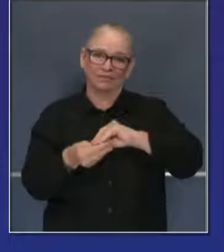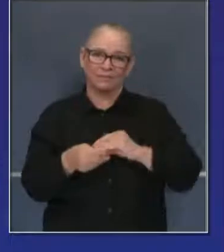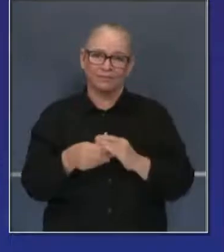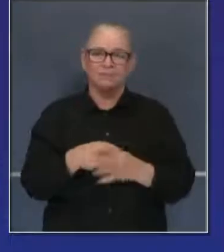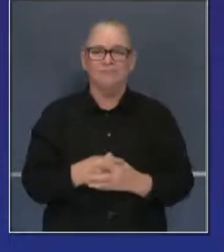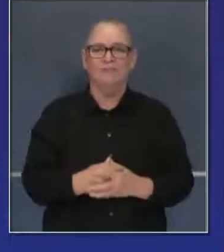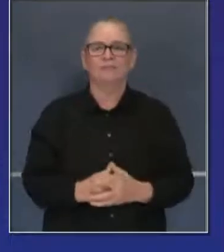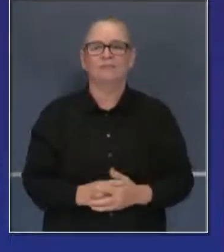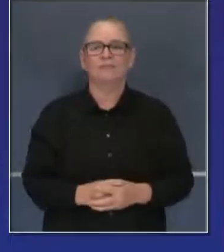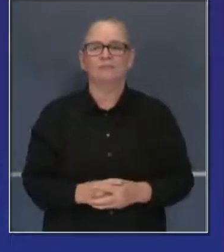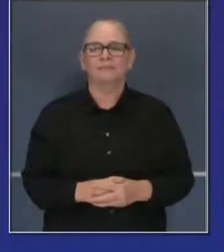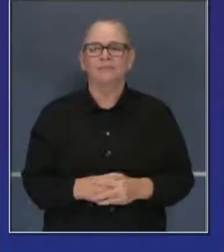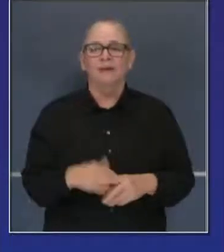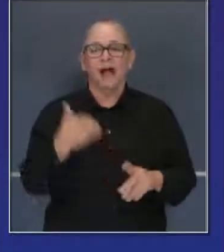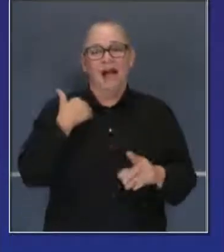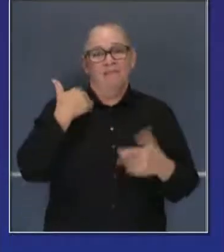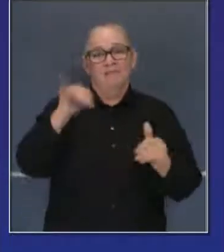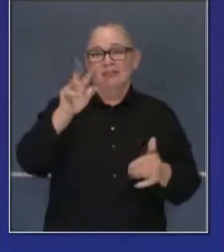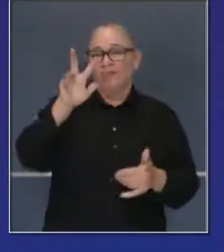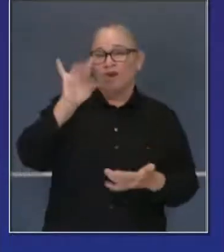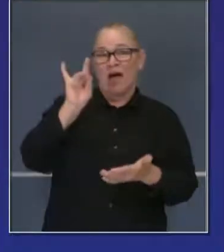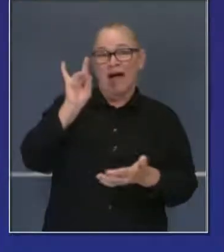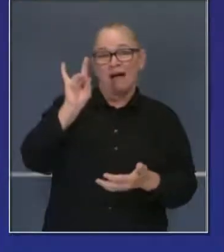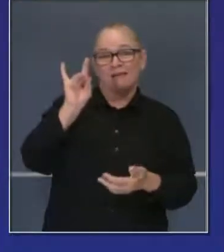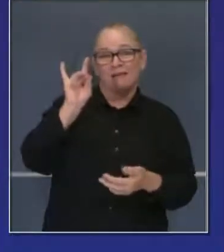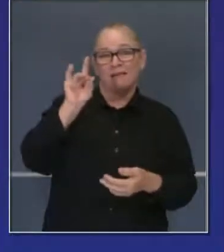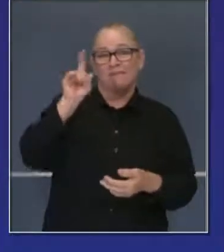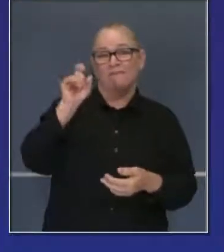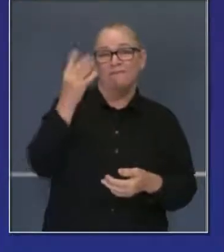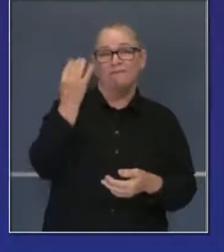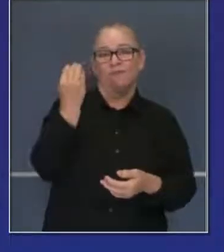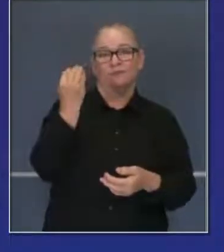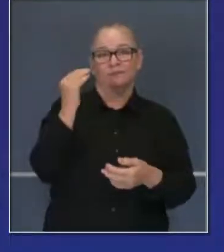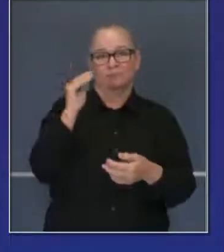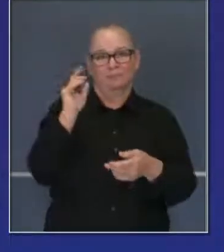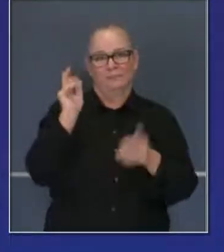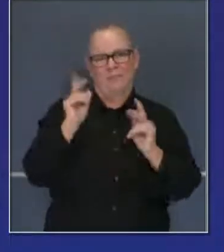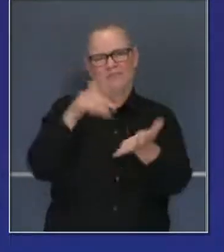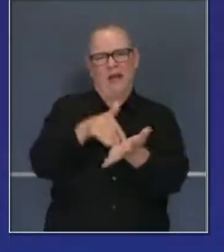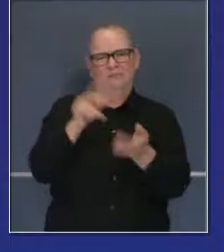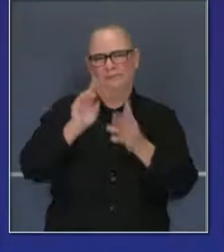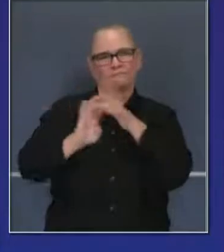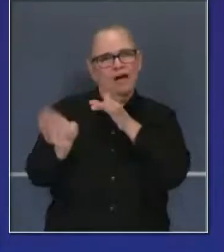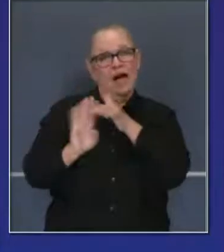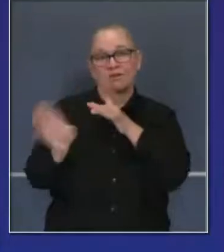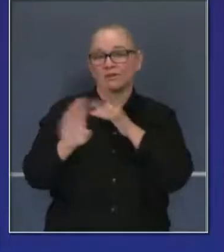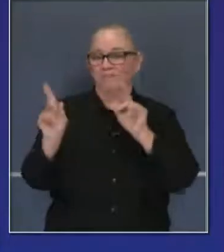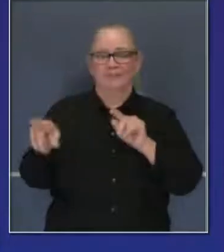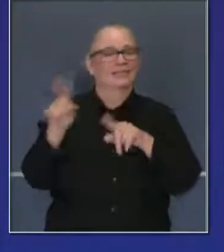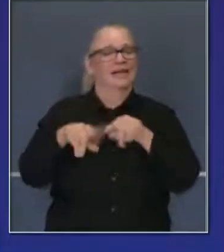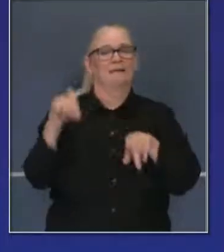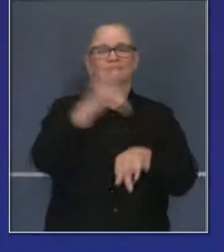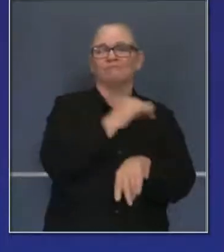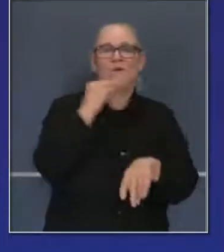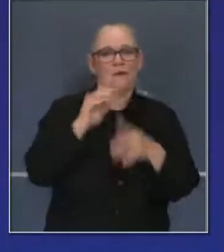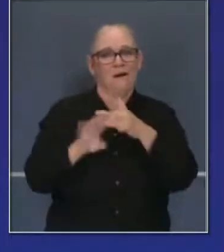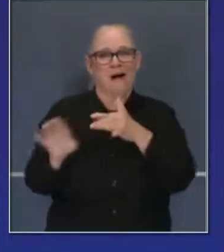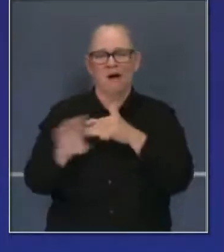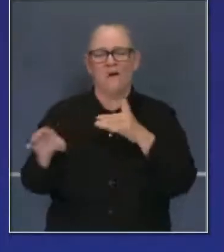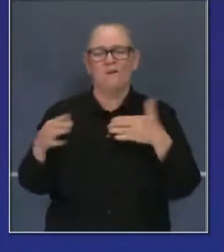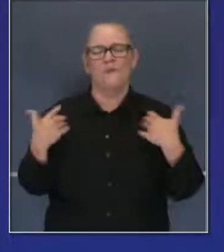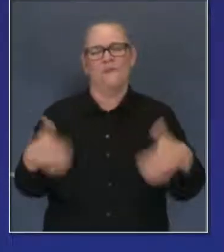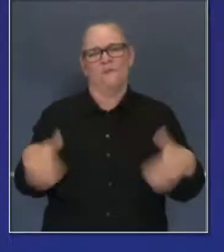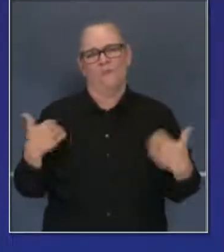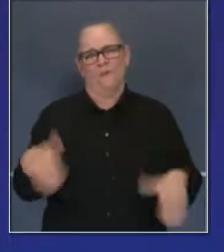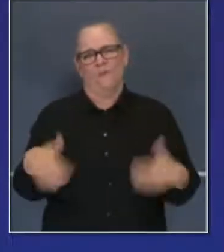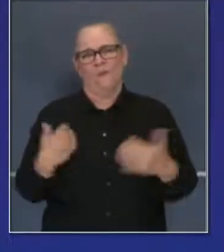complexes. We still have 38,000 plus people that have been evacuated, and again, over 3.4 million acres